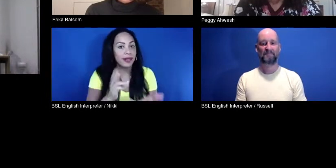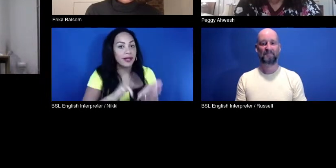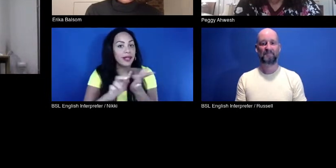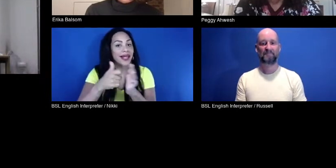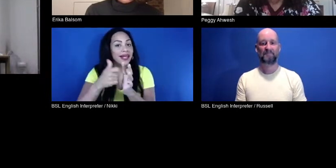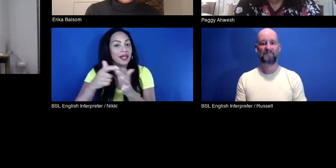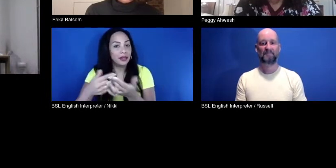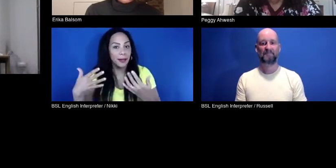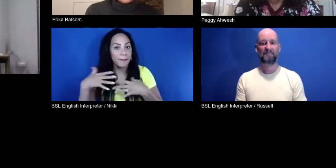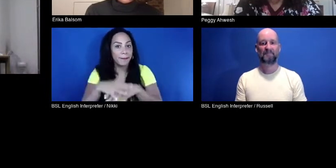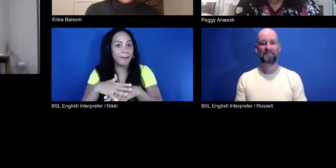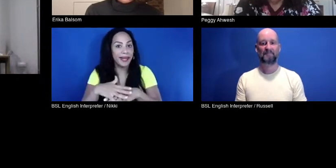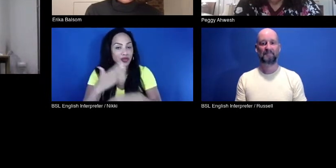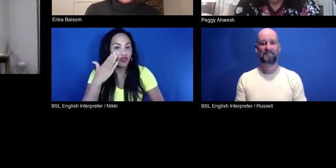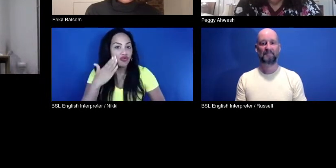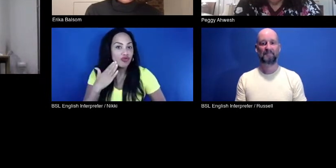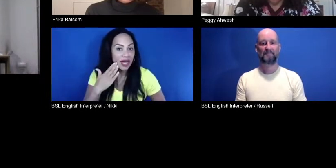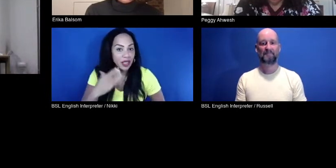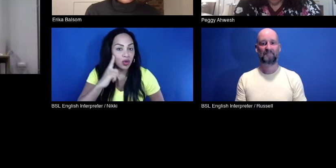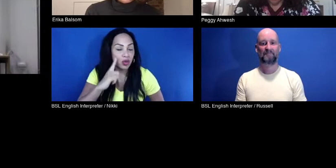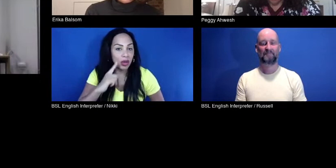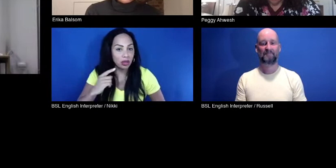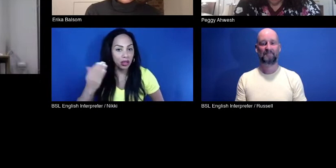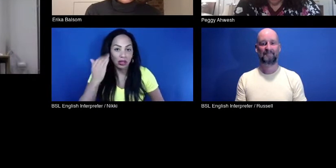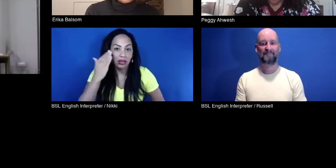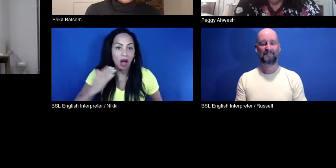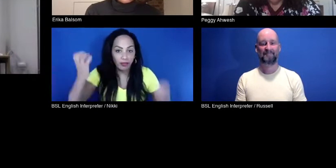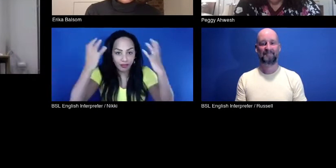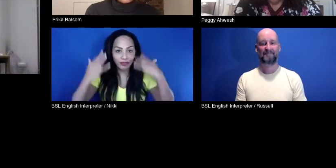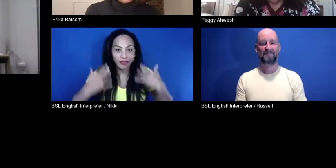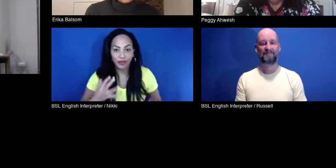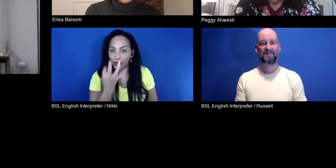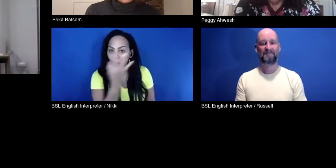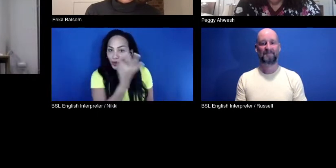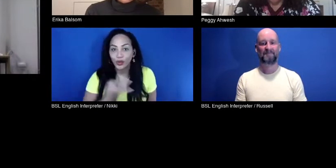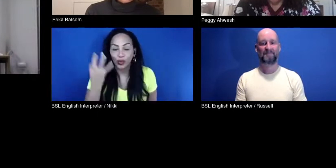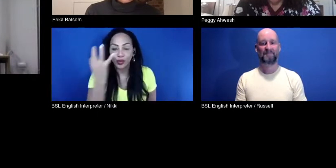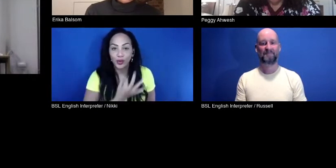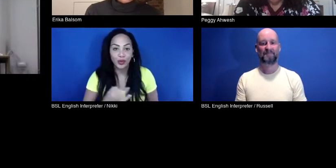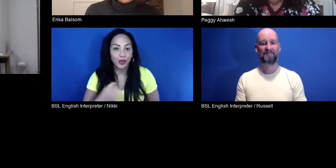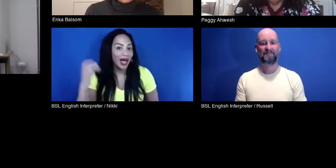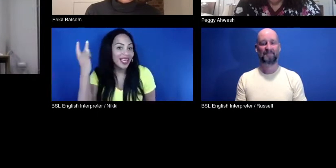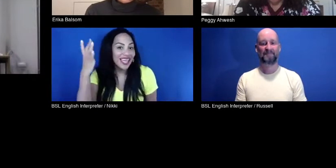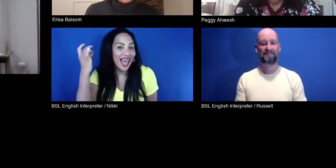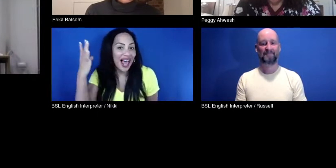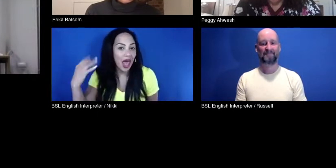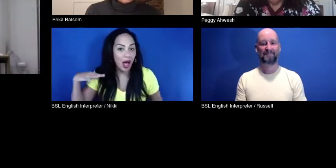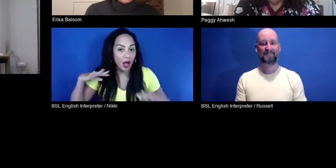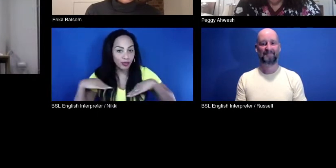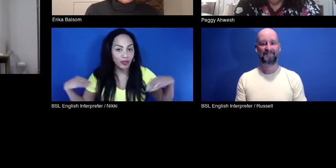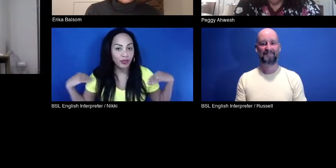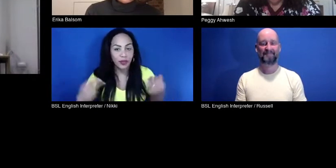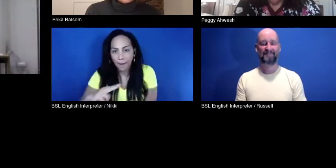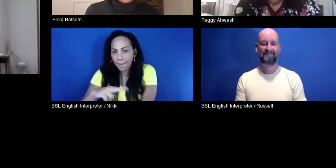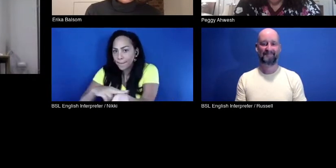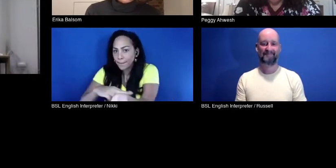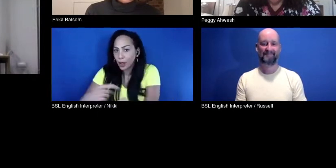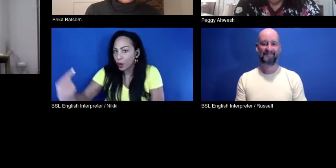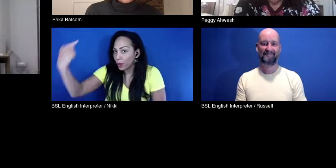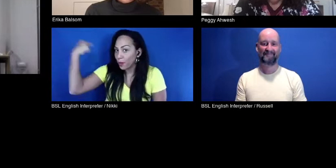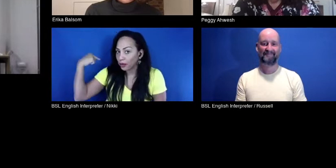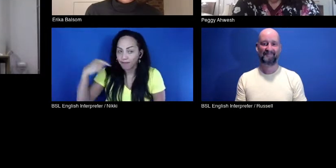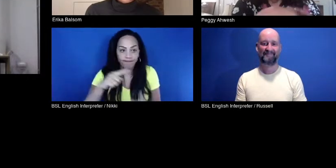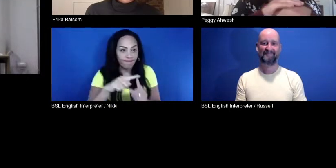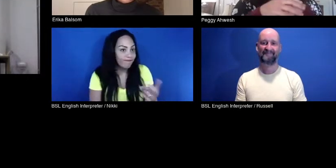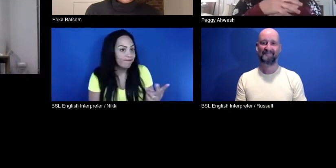woman with long dark hair and bright red lipstick, wearing a yellow t-shirt, and she has a blue background. We also have Russ